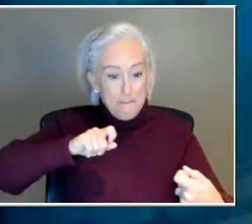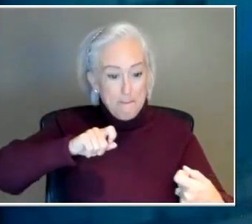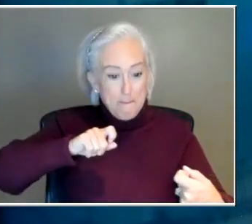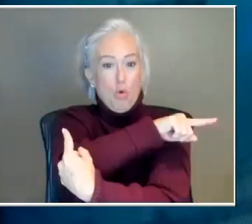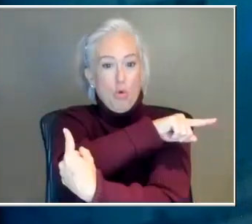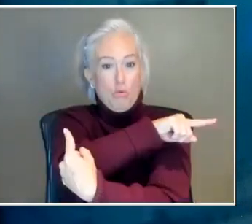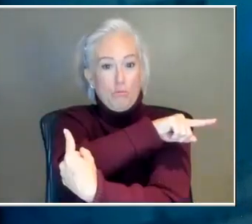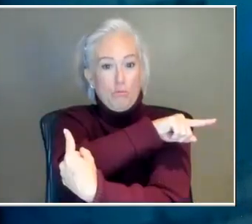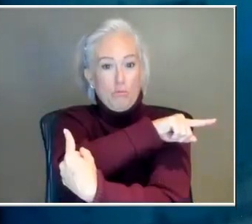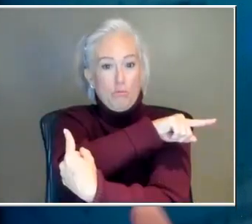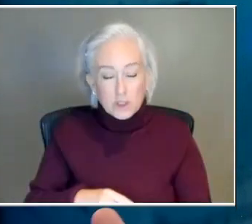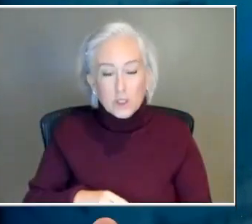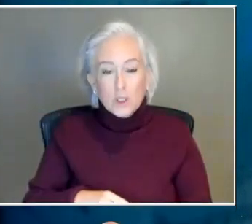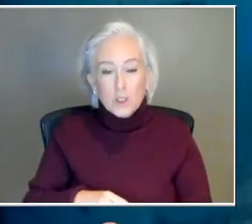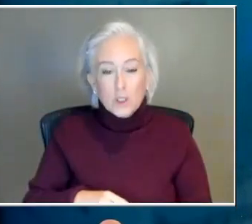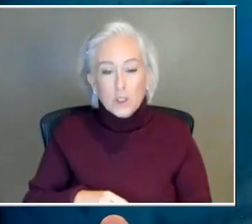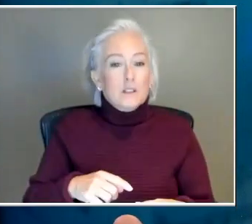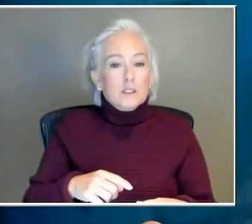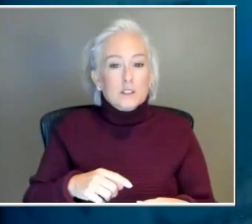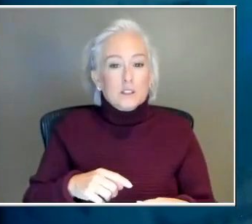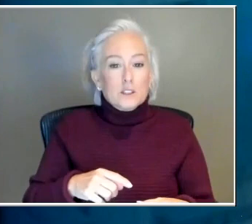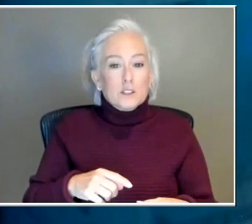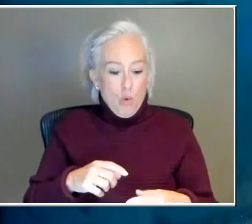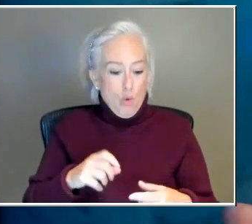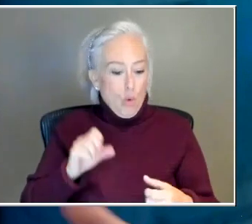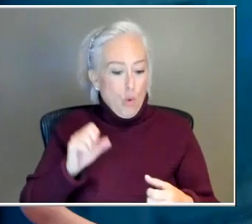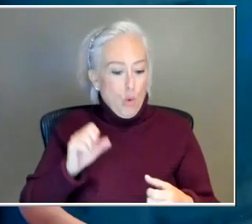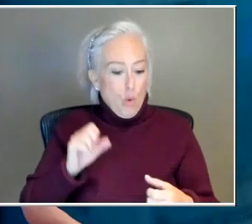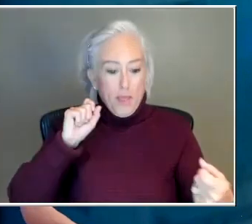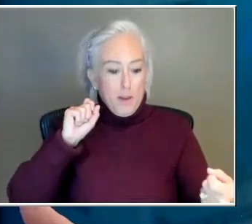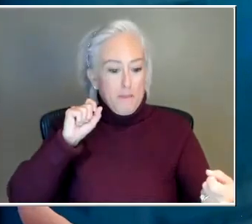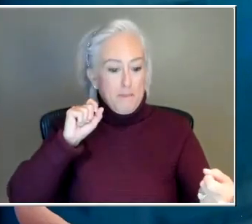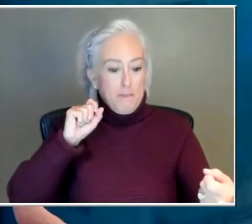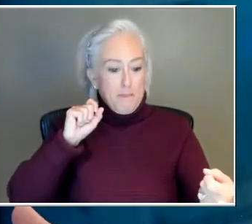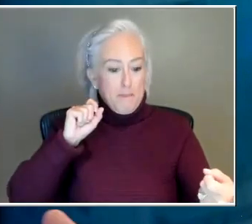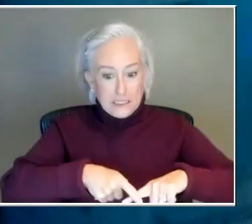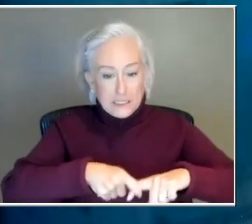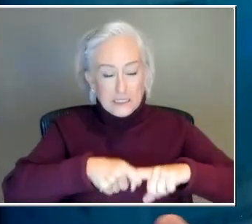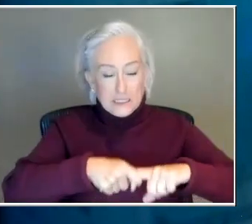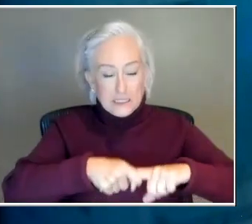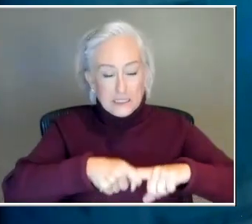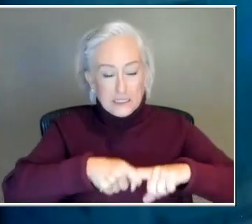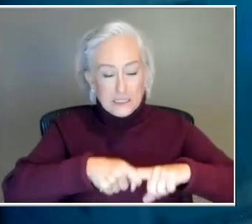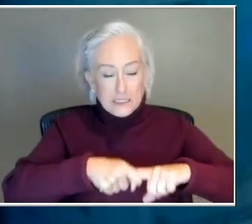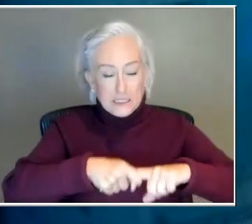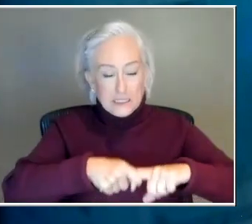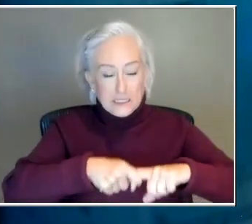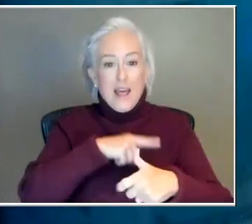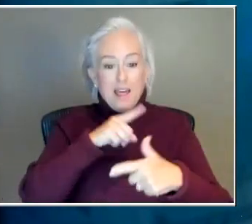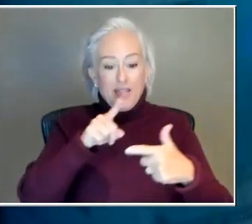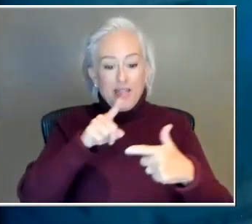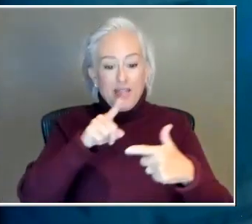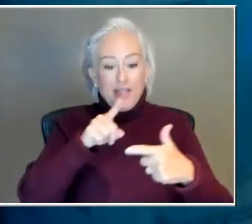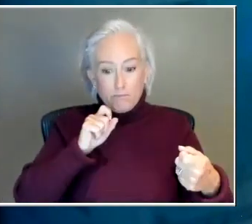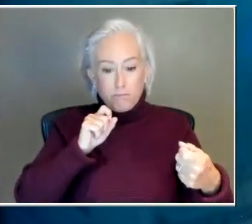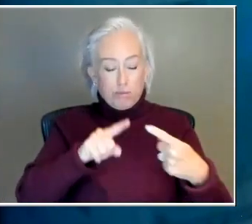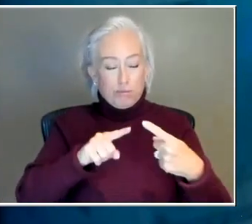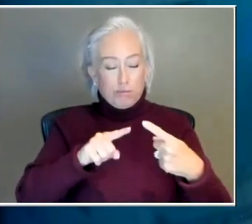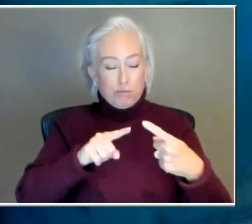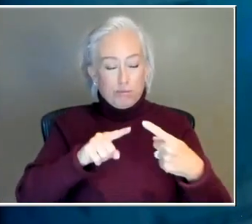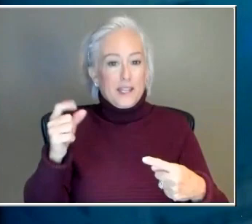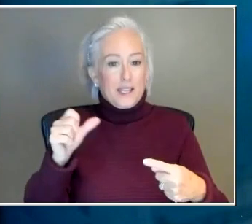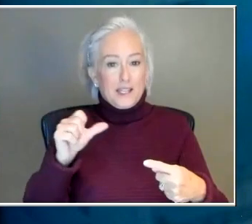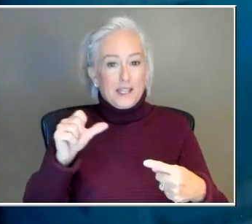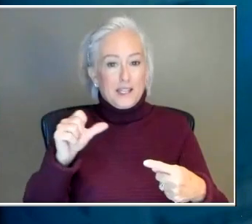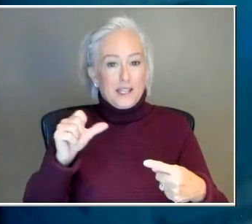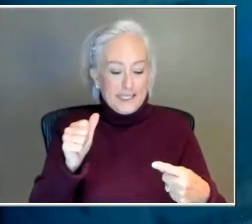those suddenly went to a screeching halt, and then it did something else without our permission, without us knowing about it. This is just complete stopping of